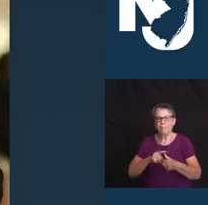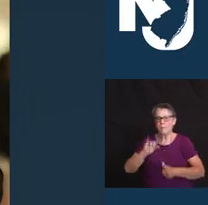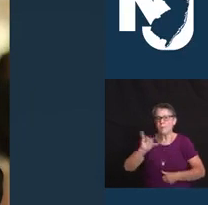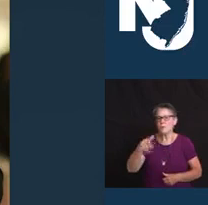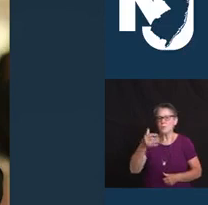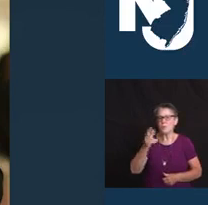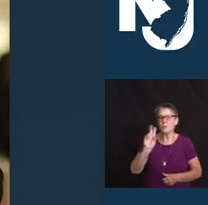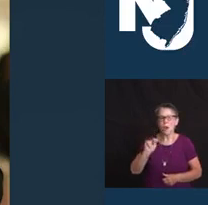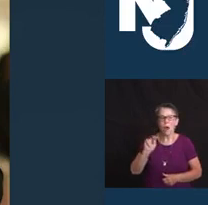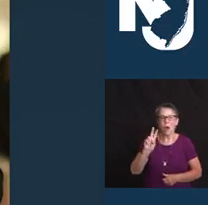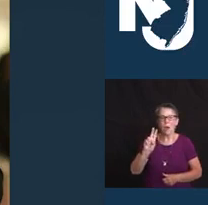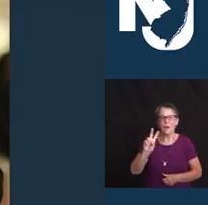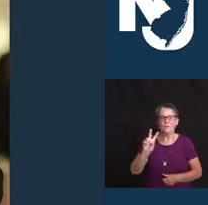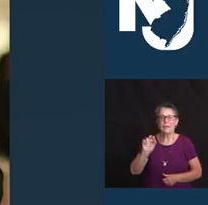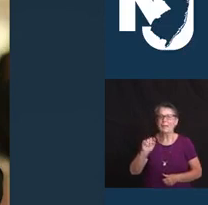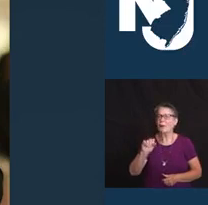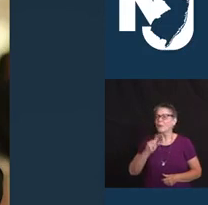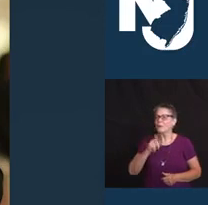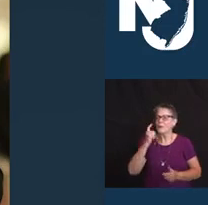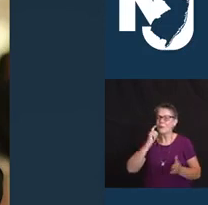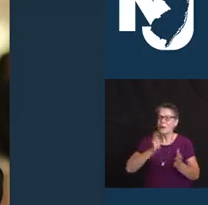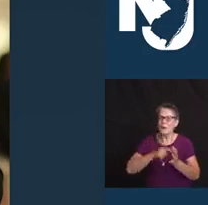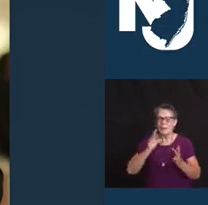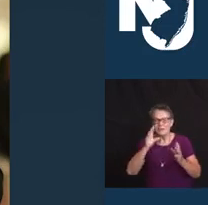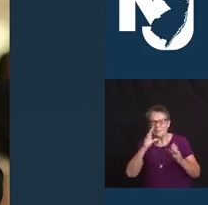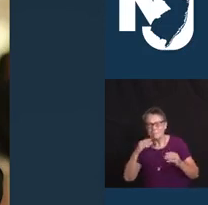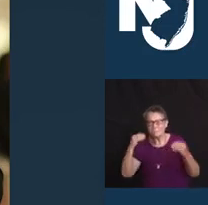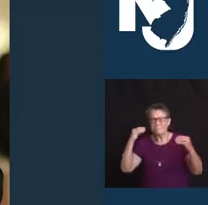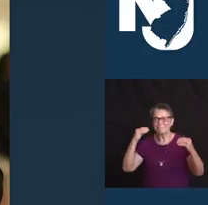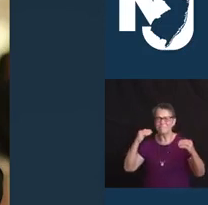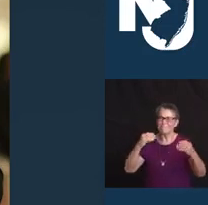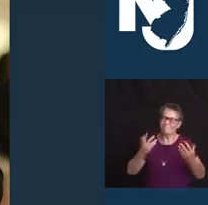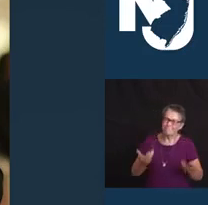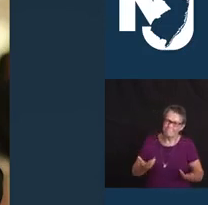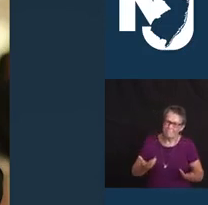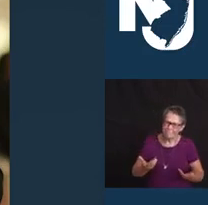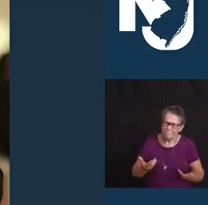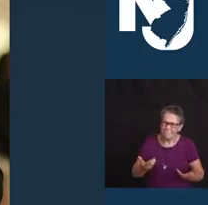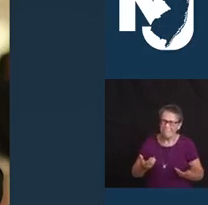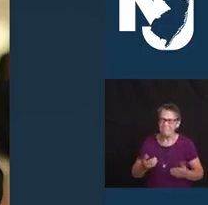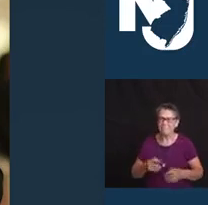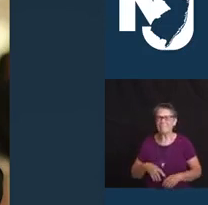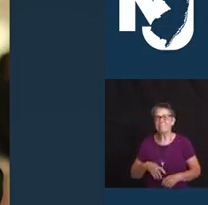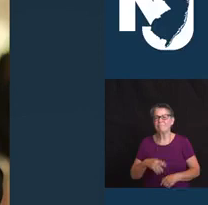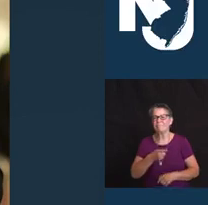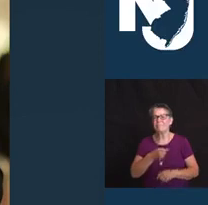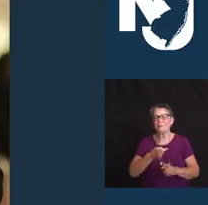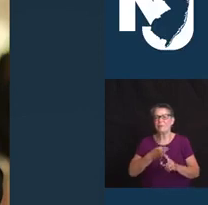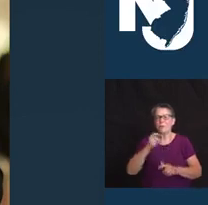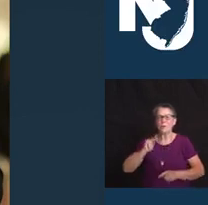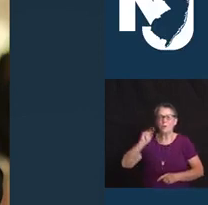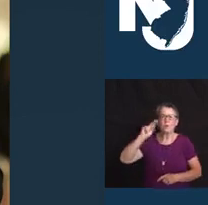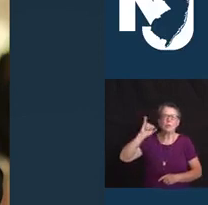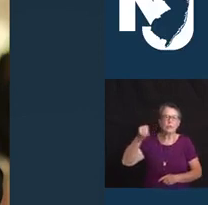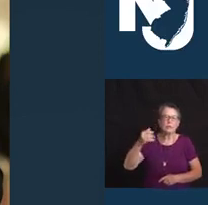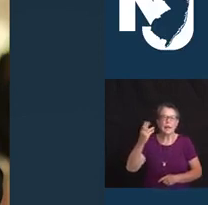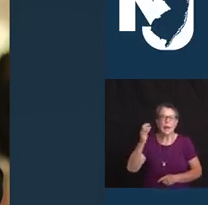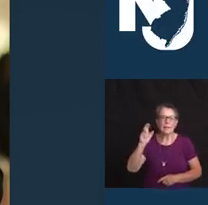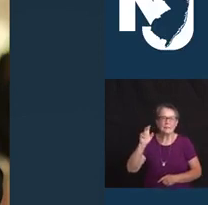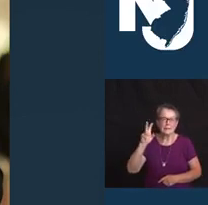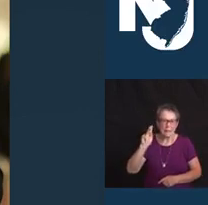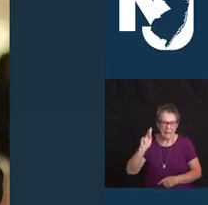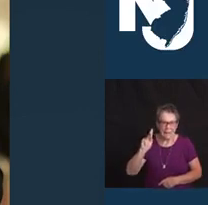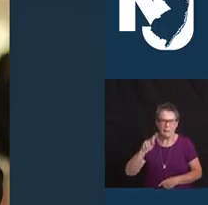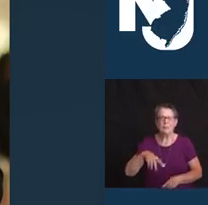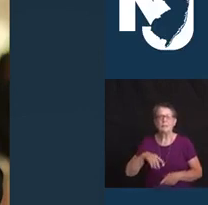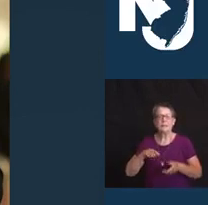smile. We'll start in Hackensack, which was the home of this guy, John Vitoso, who lost his battle with COVID on March 18th.